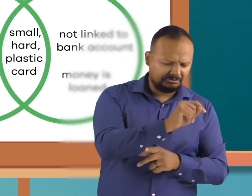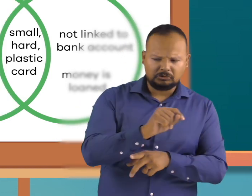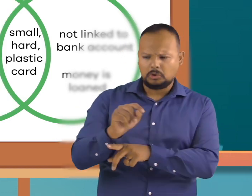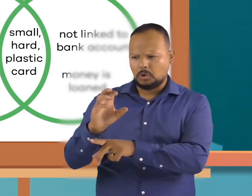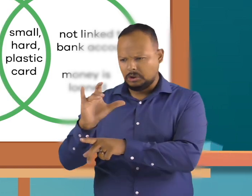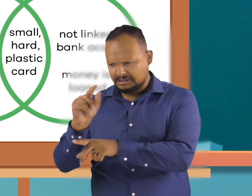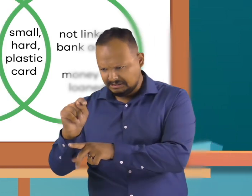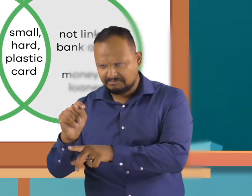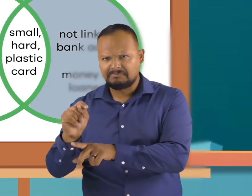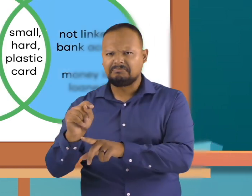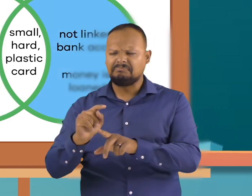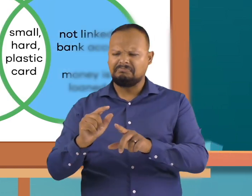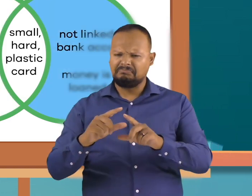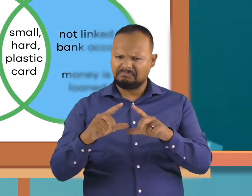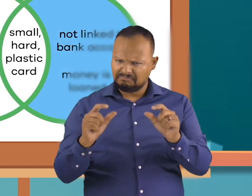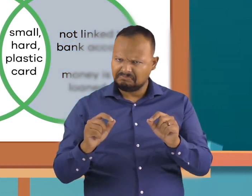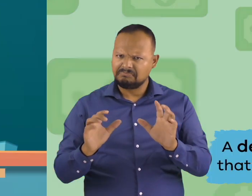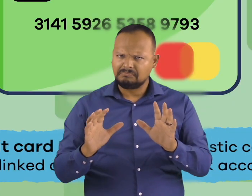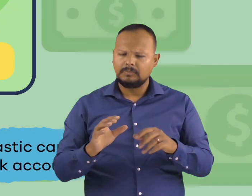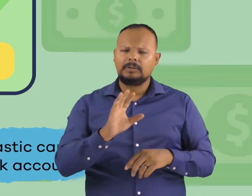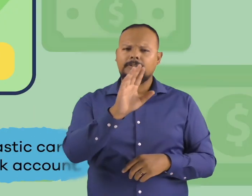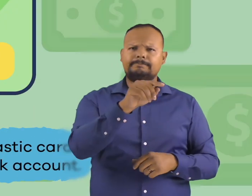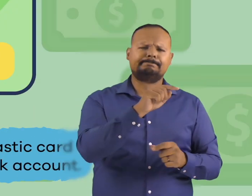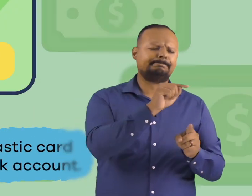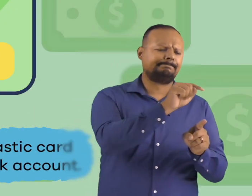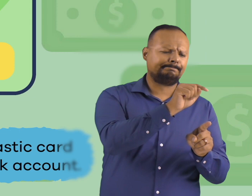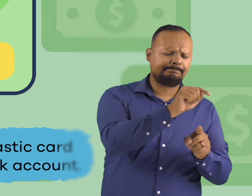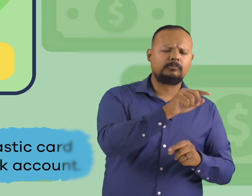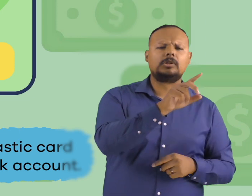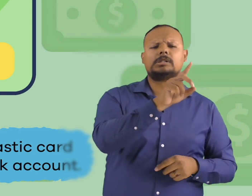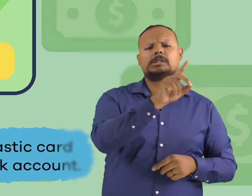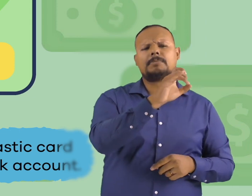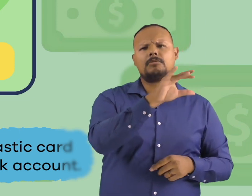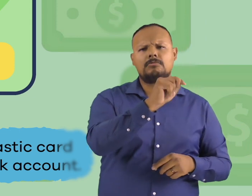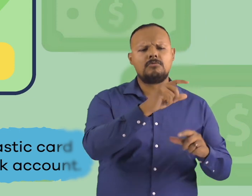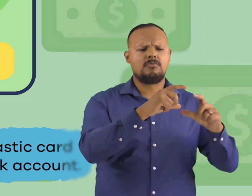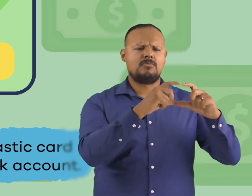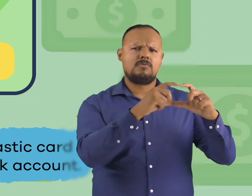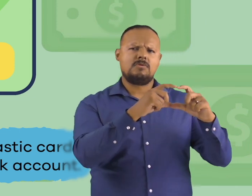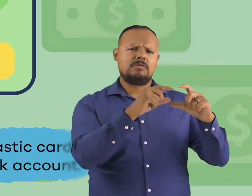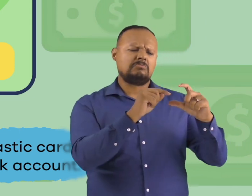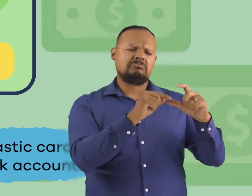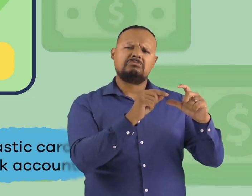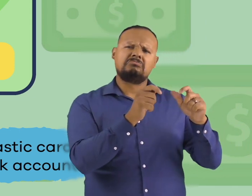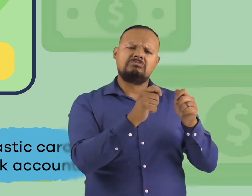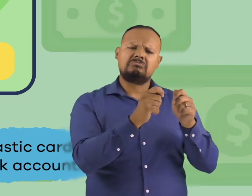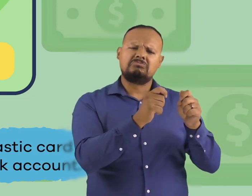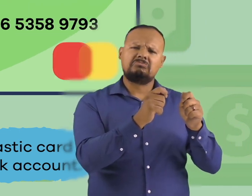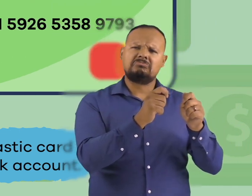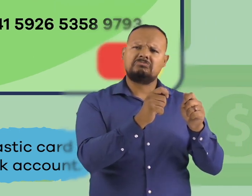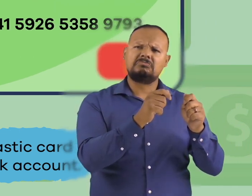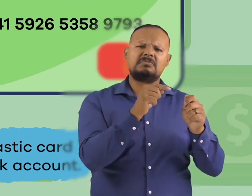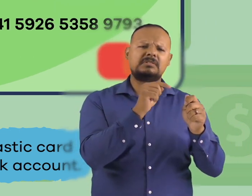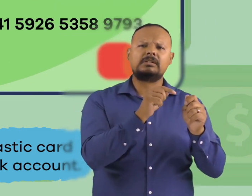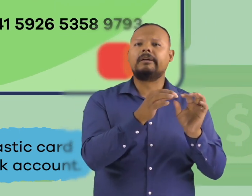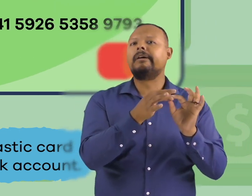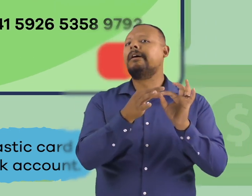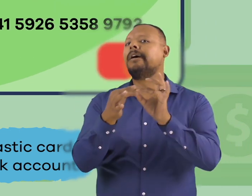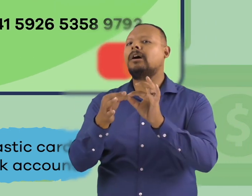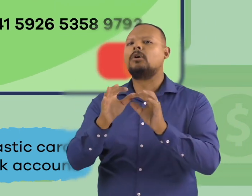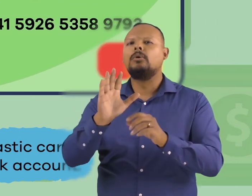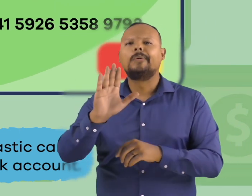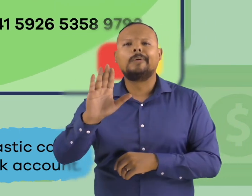and a credit card a debit card is a small hard plastic card that is directly